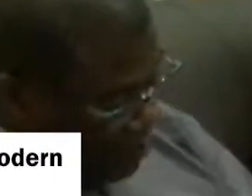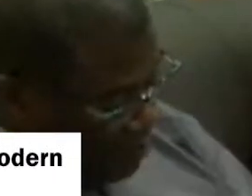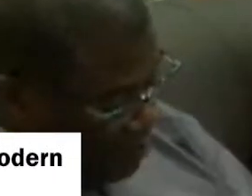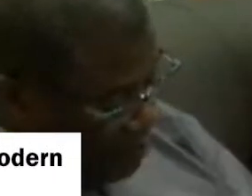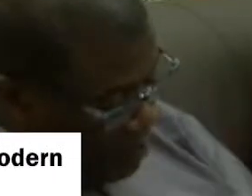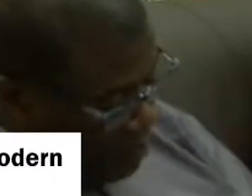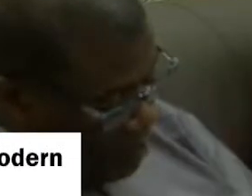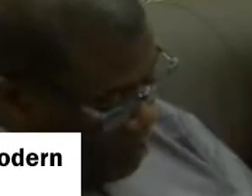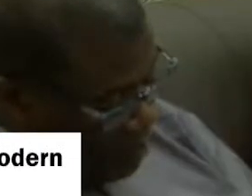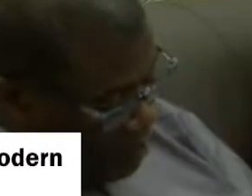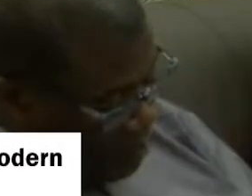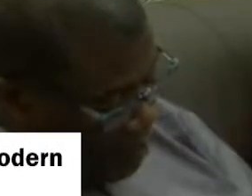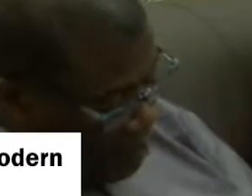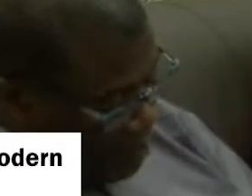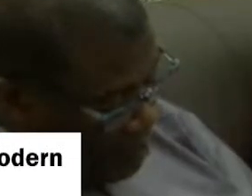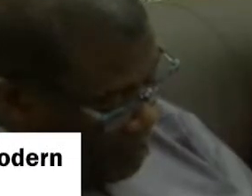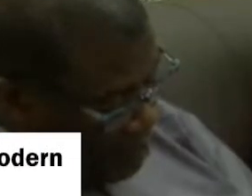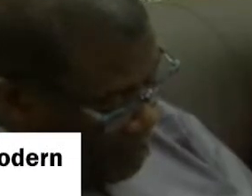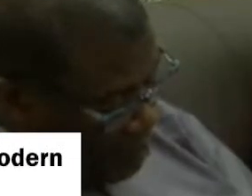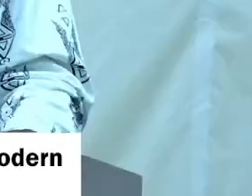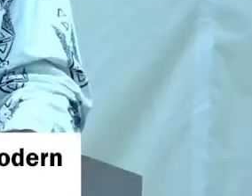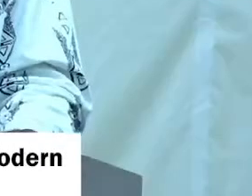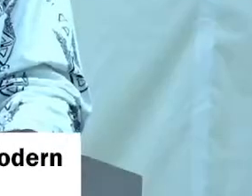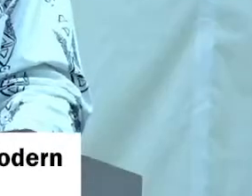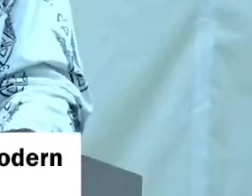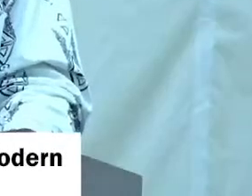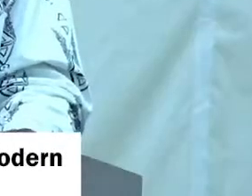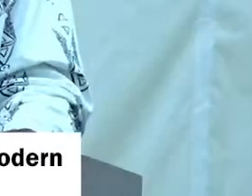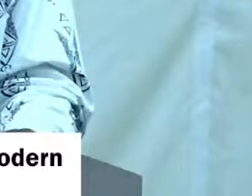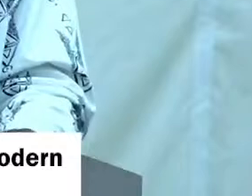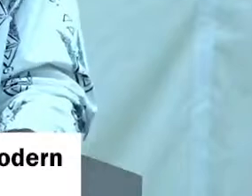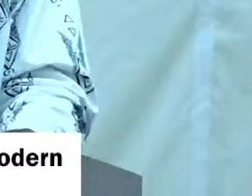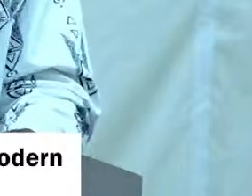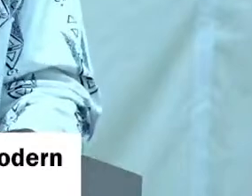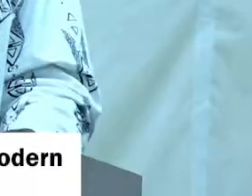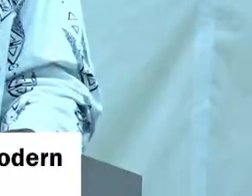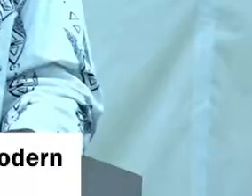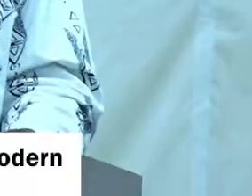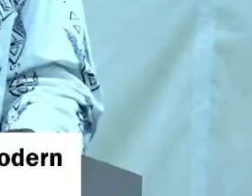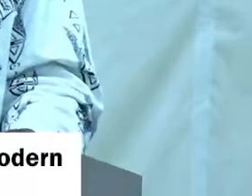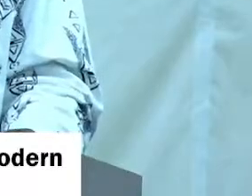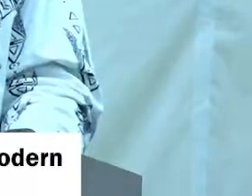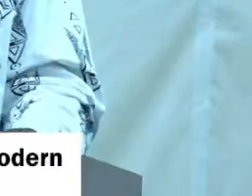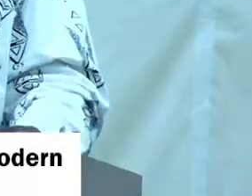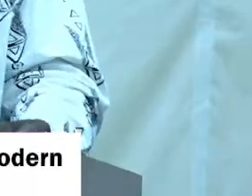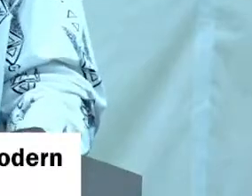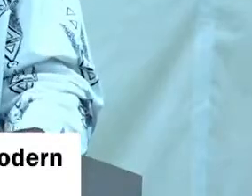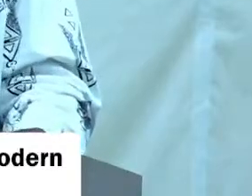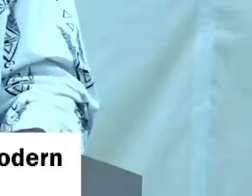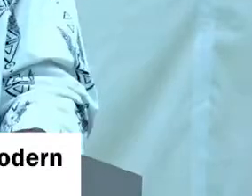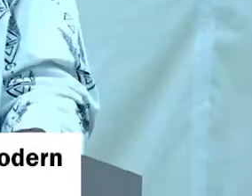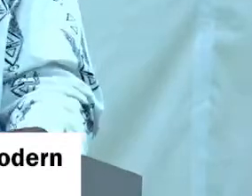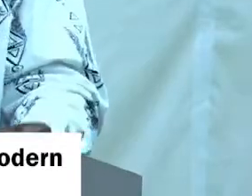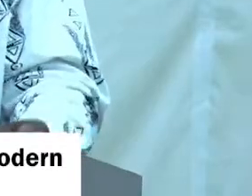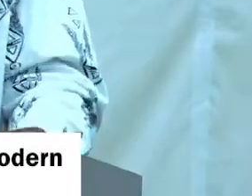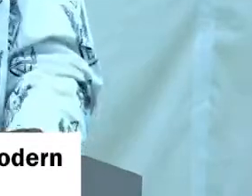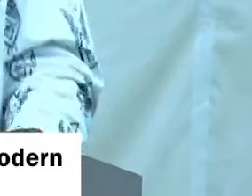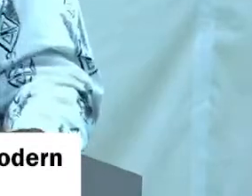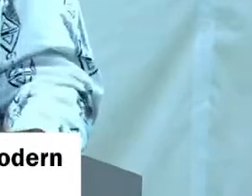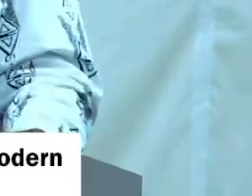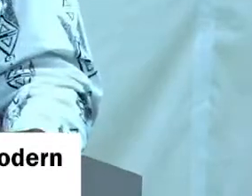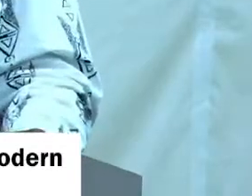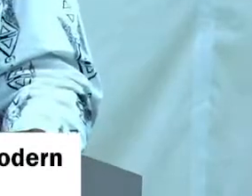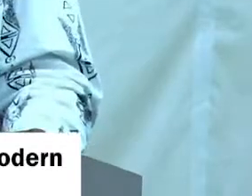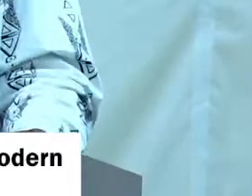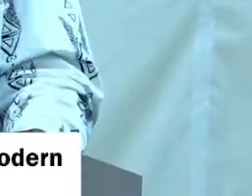so many of our citizens in the process. I believe we all have a duty to ensure that the space we have, the little